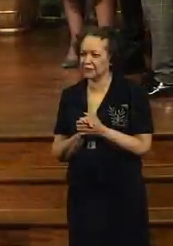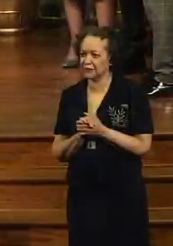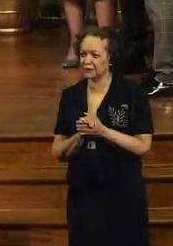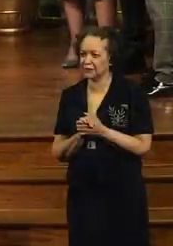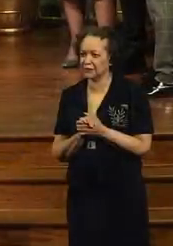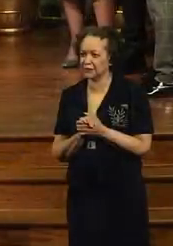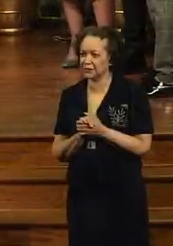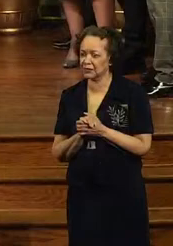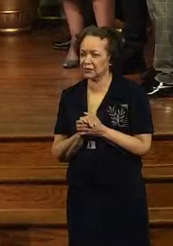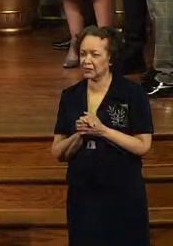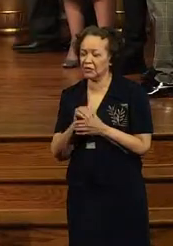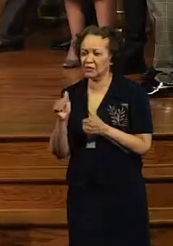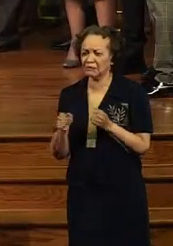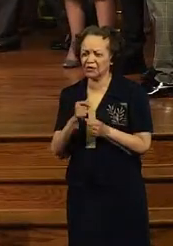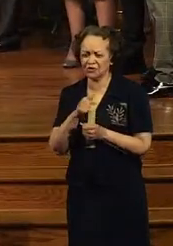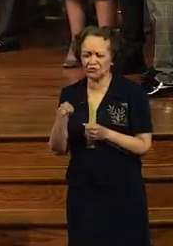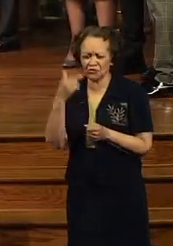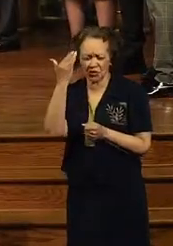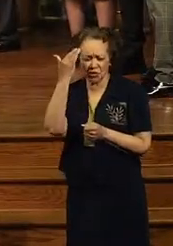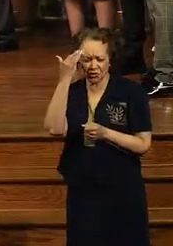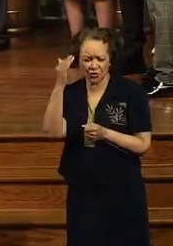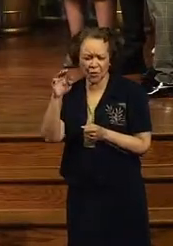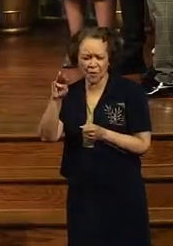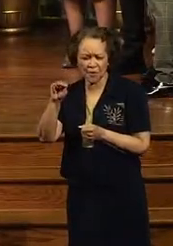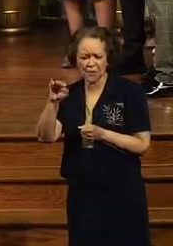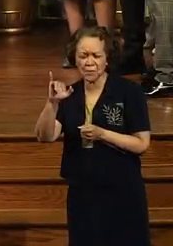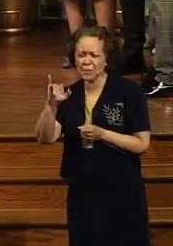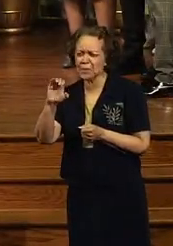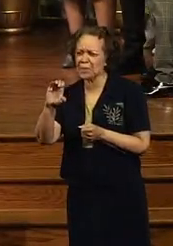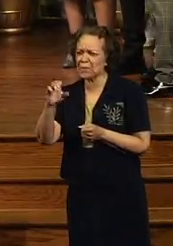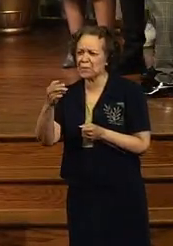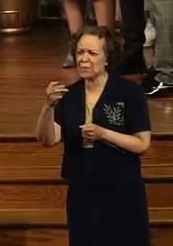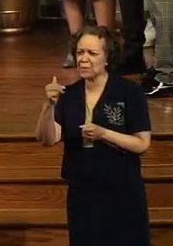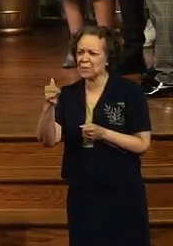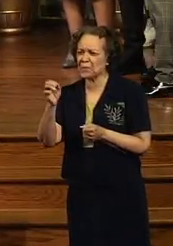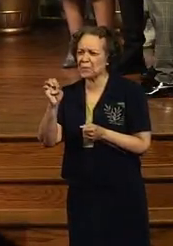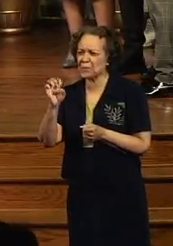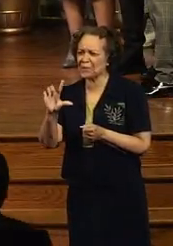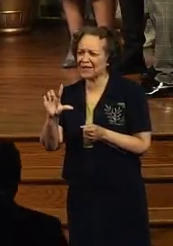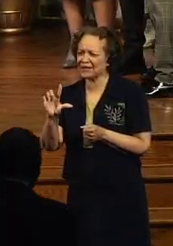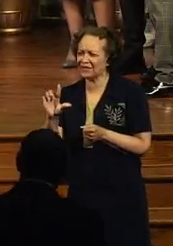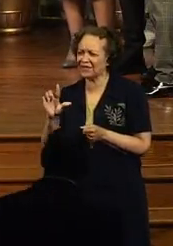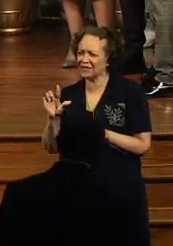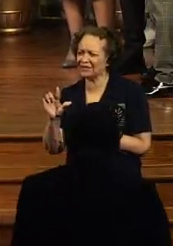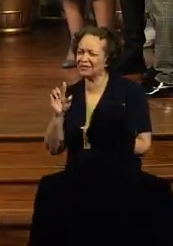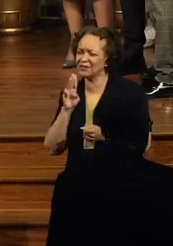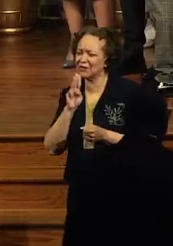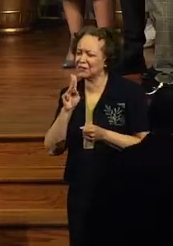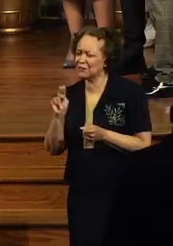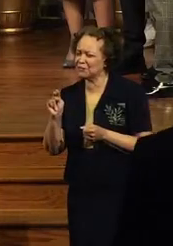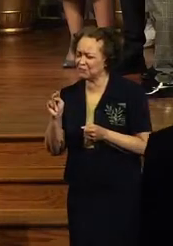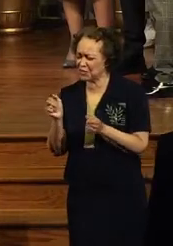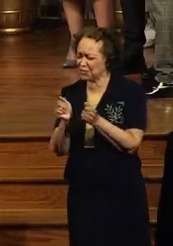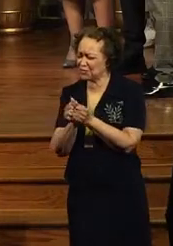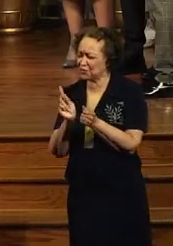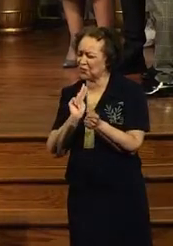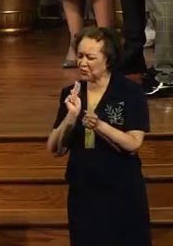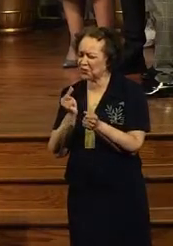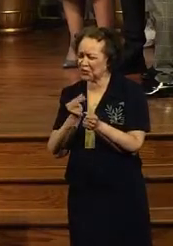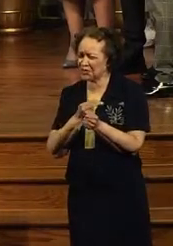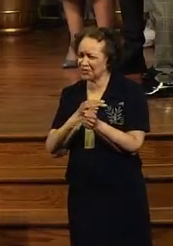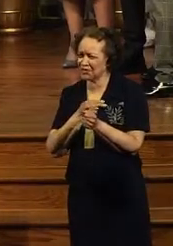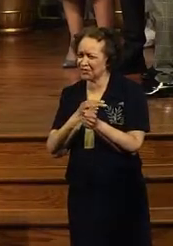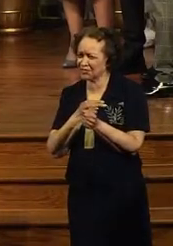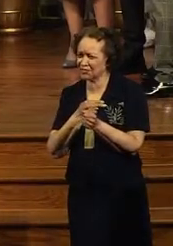Most of you know Brother Michael Mickens. He's been with us for some time now, and he is getting ready to be deployed this